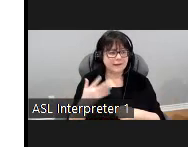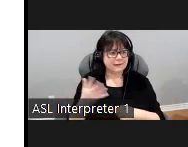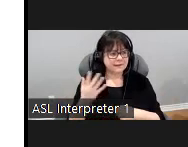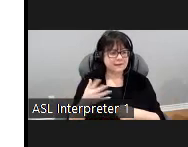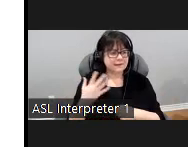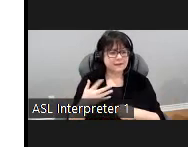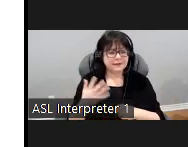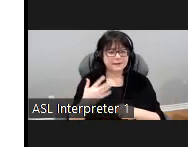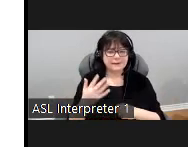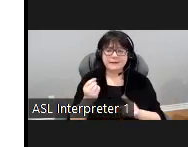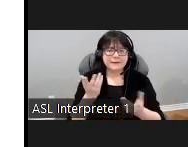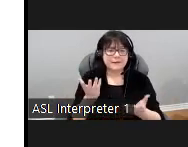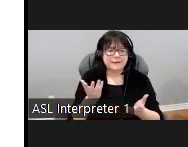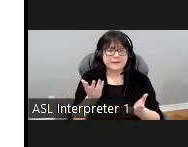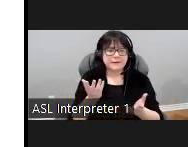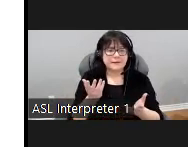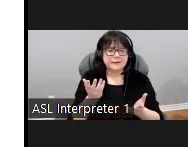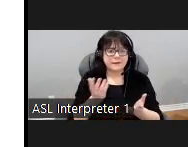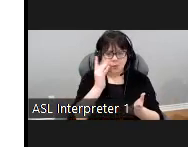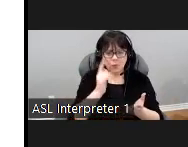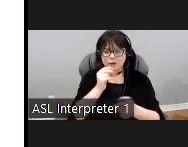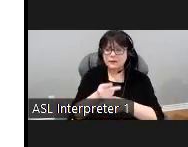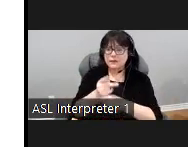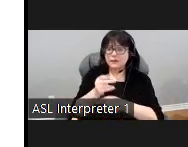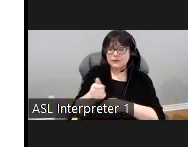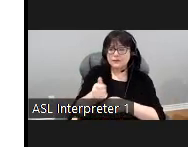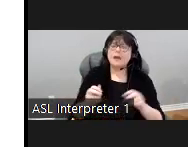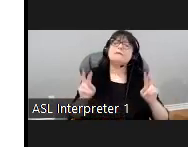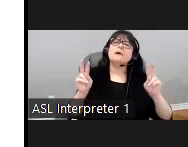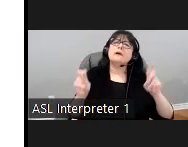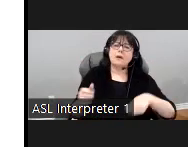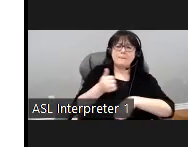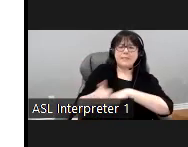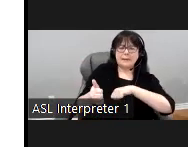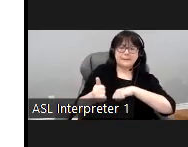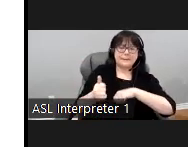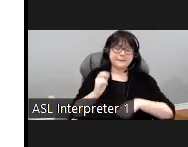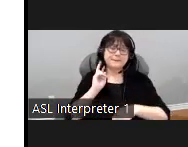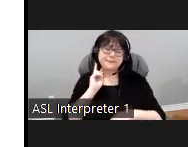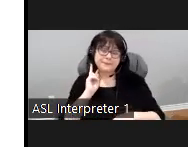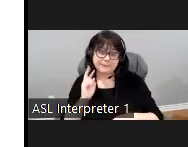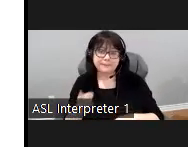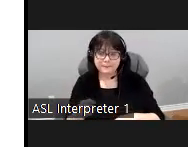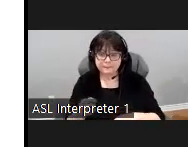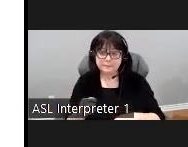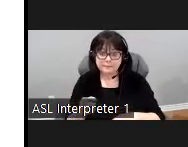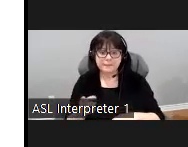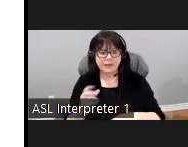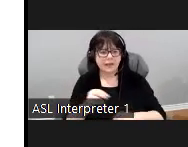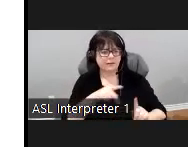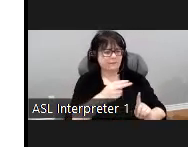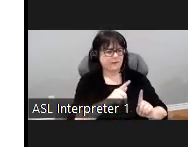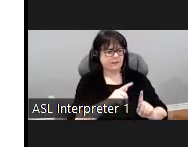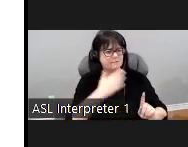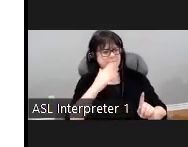isn't she doing something for herself? Blaming the victim, it's very common. And then, Phil, he's a bad